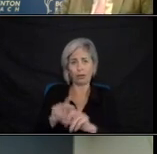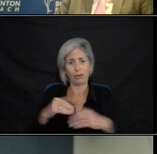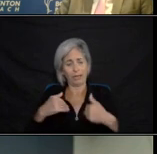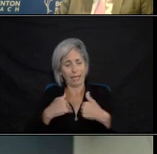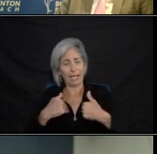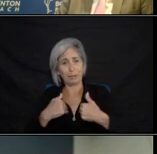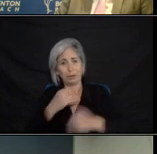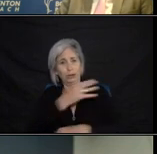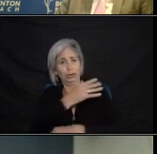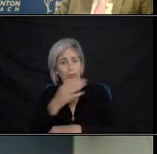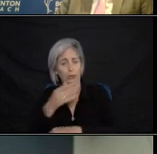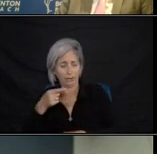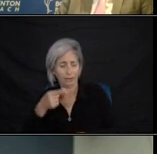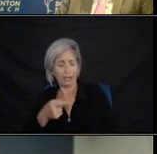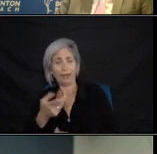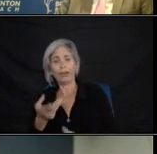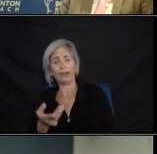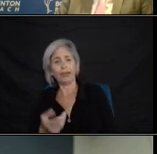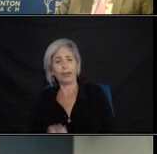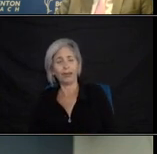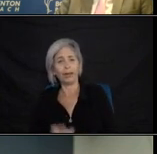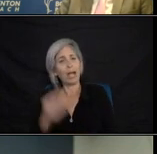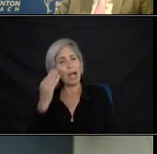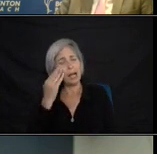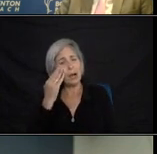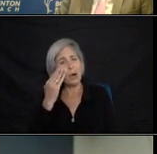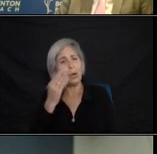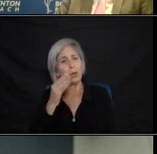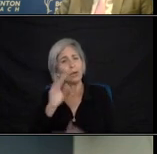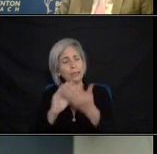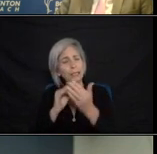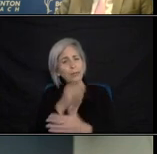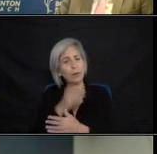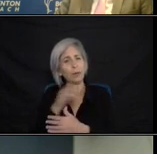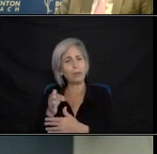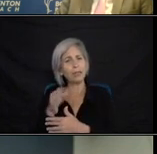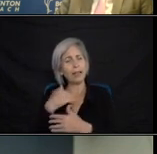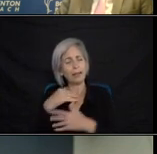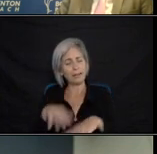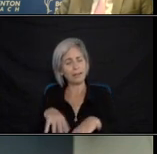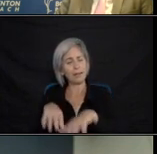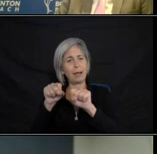inhabits that area. I know Boynton Beach, or the city of Boynton Beach, had adopted